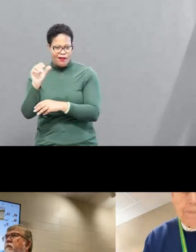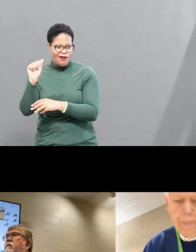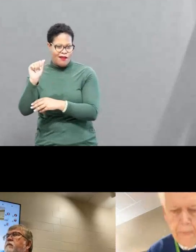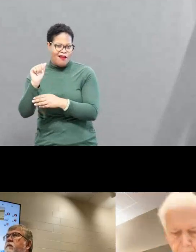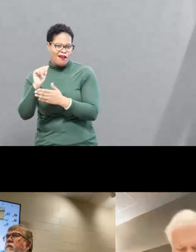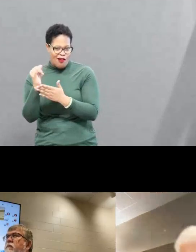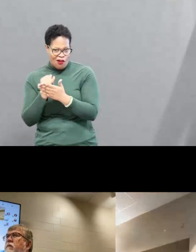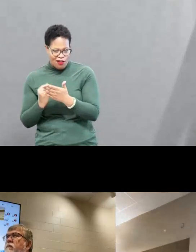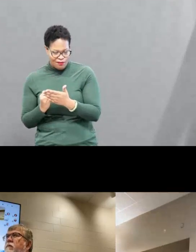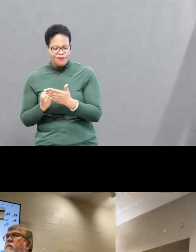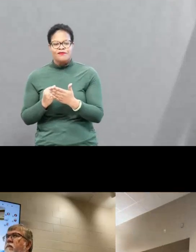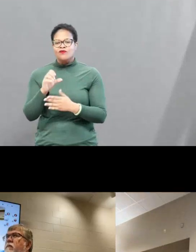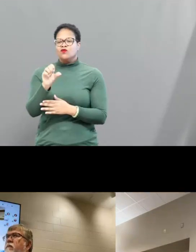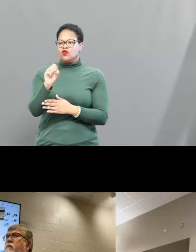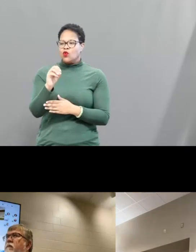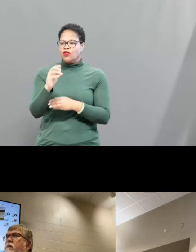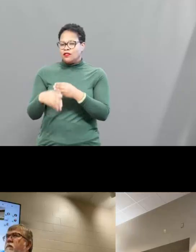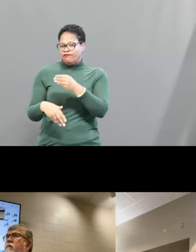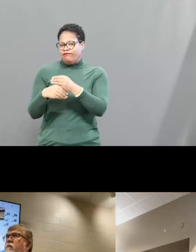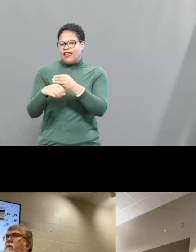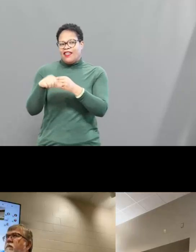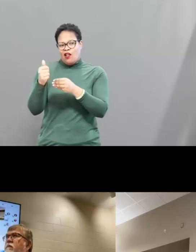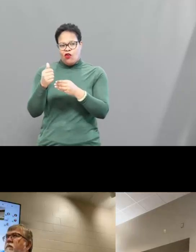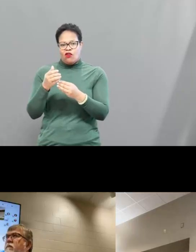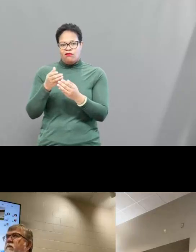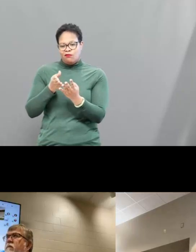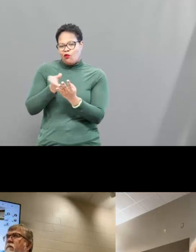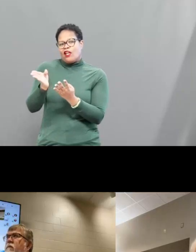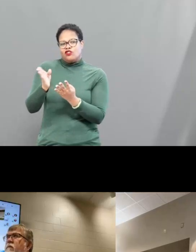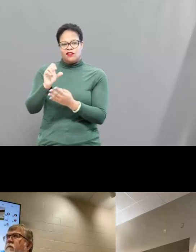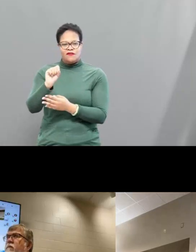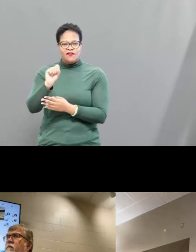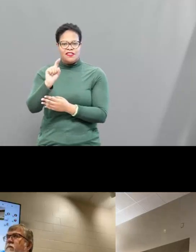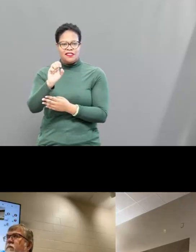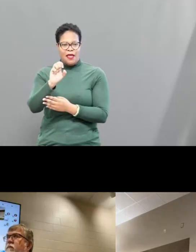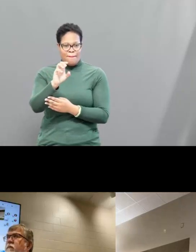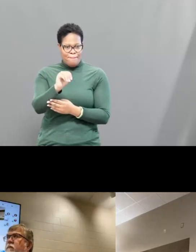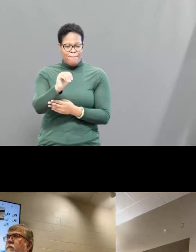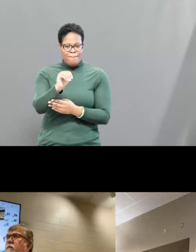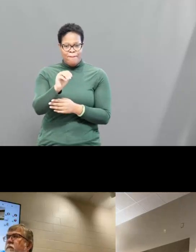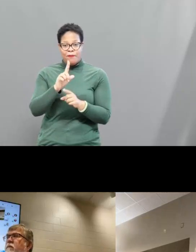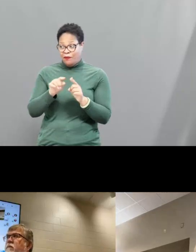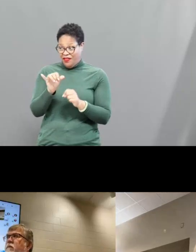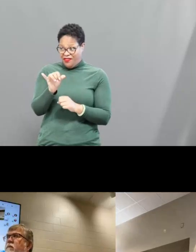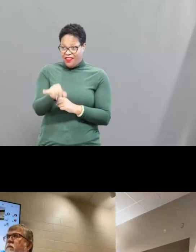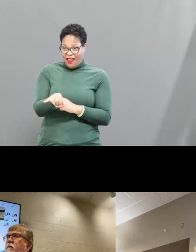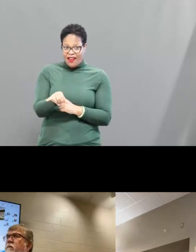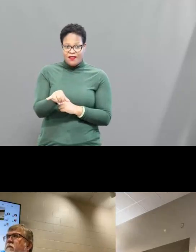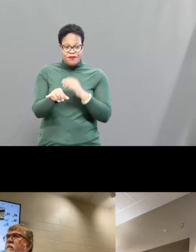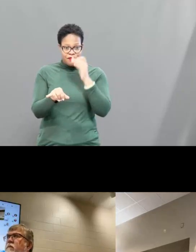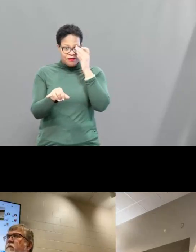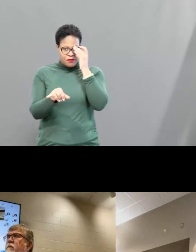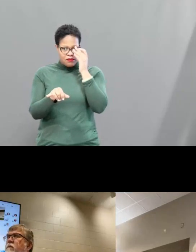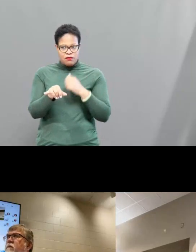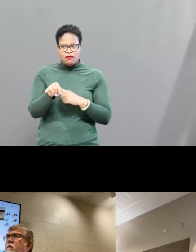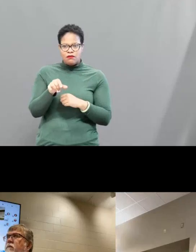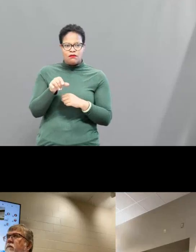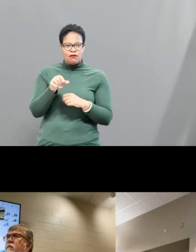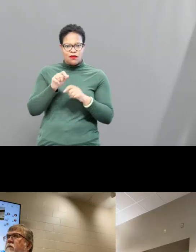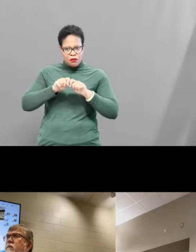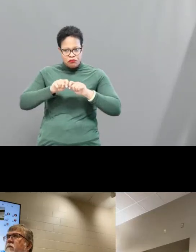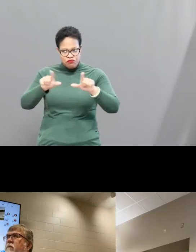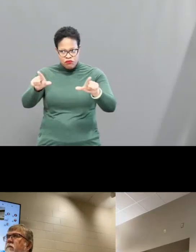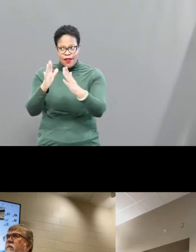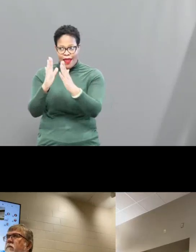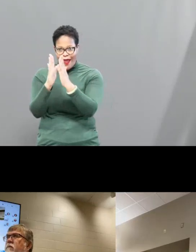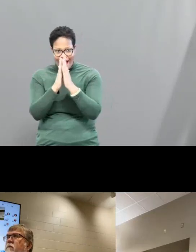English. So it's just another branch of that. And that was basically, asking businesses